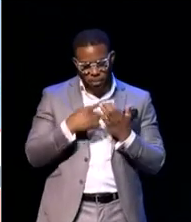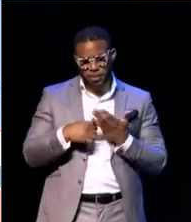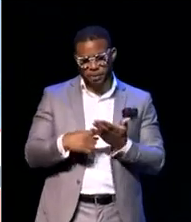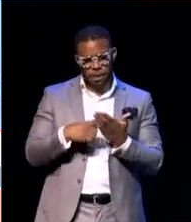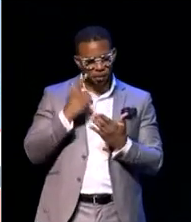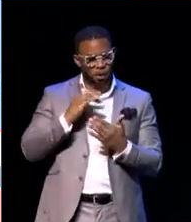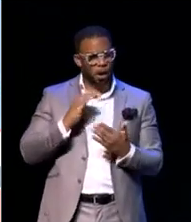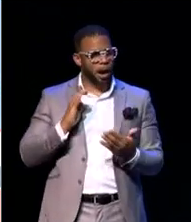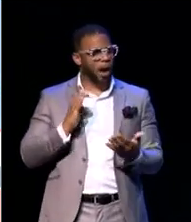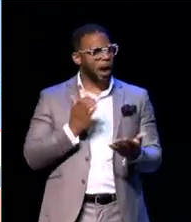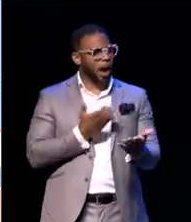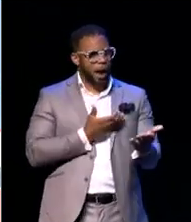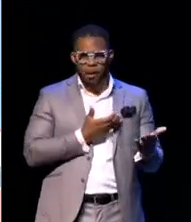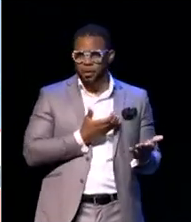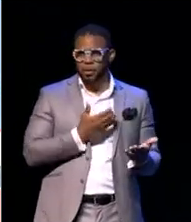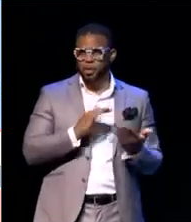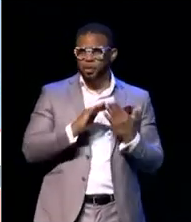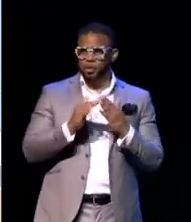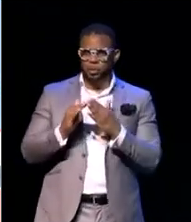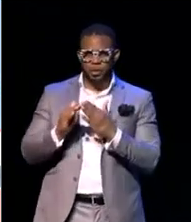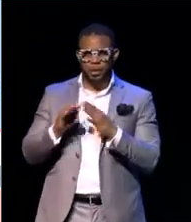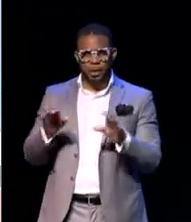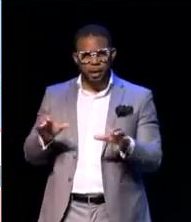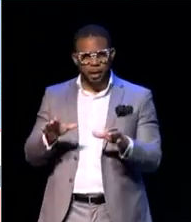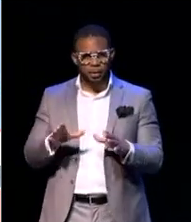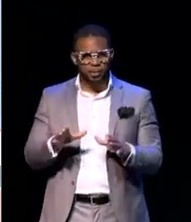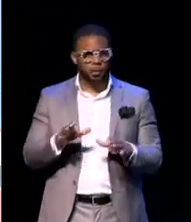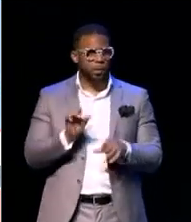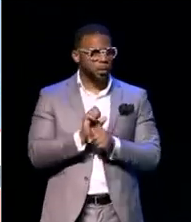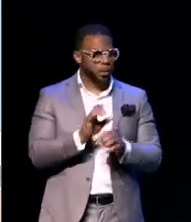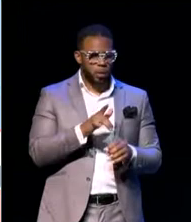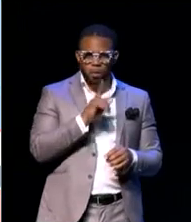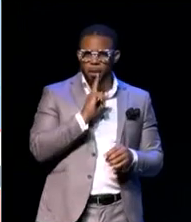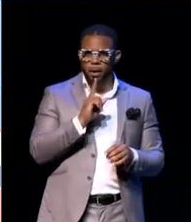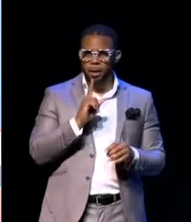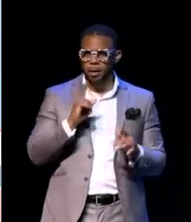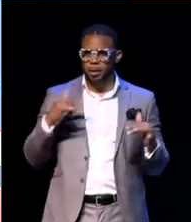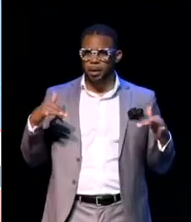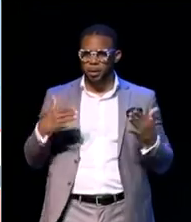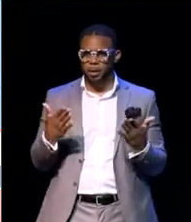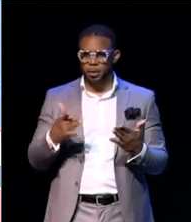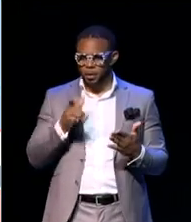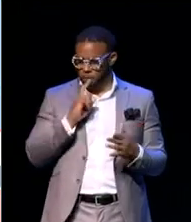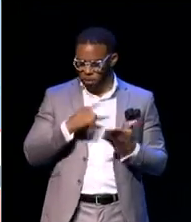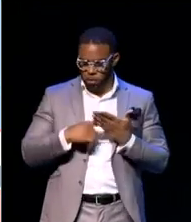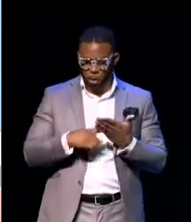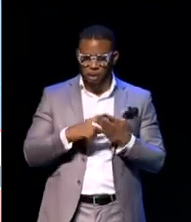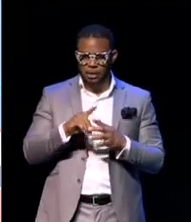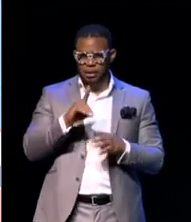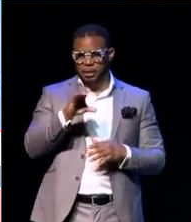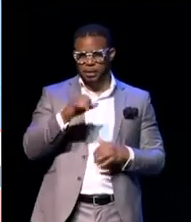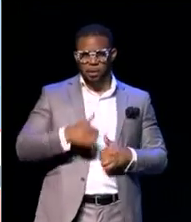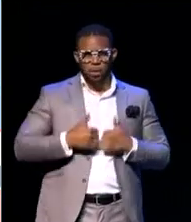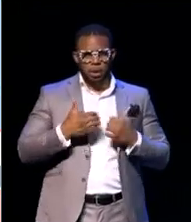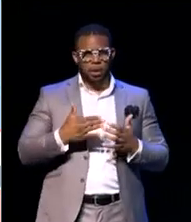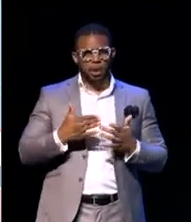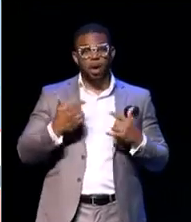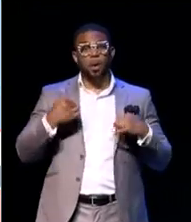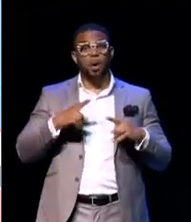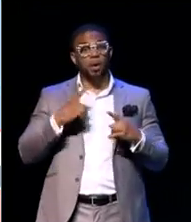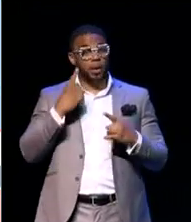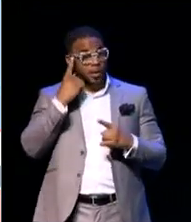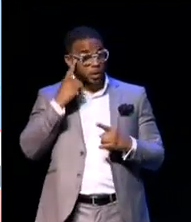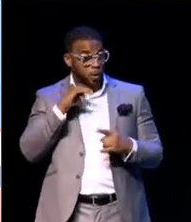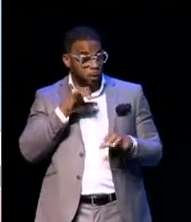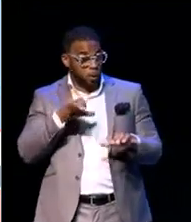chat for our community activists and workers who are assembled here who are going to be talking to DC residents. While we think